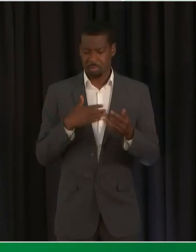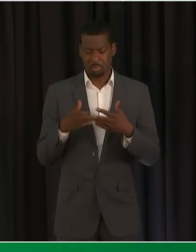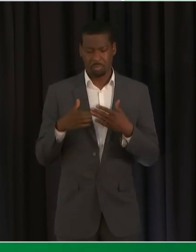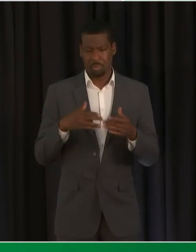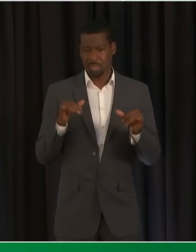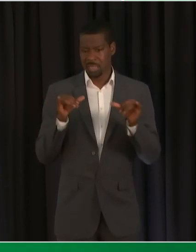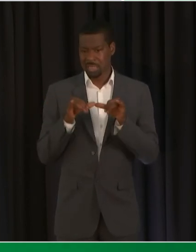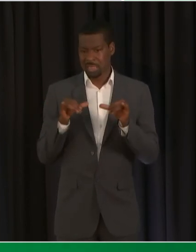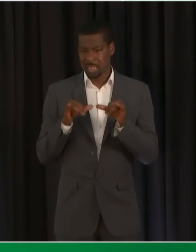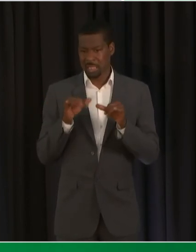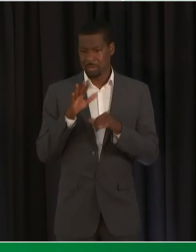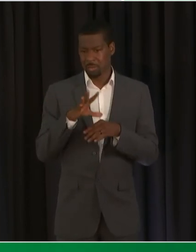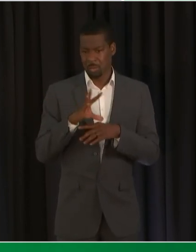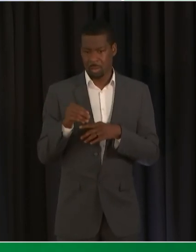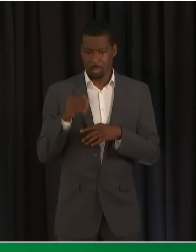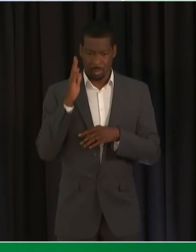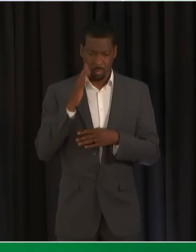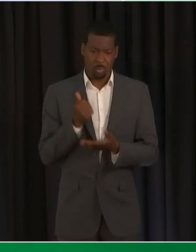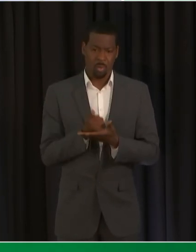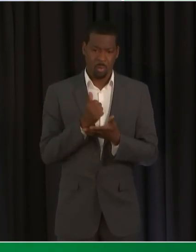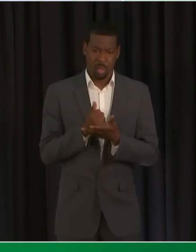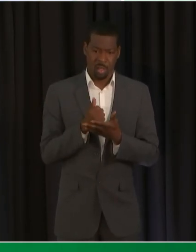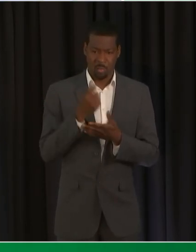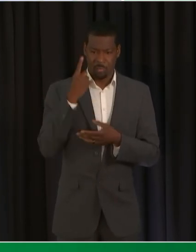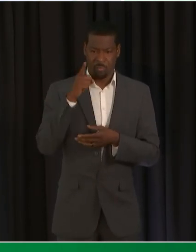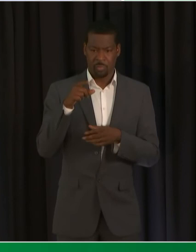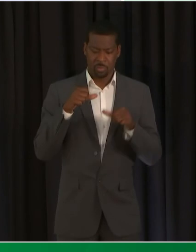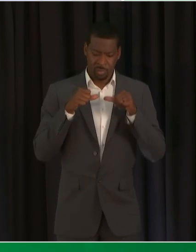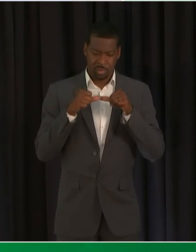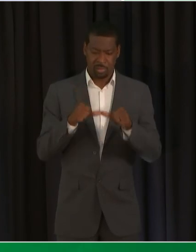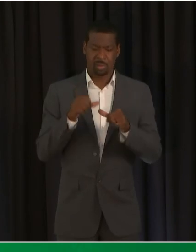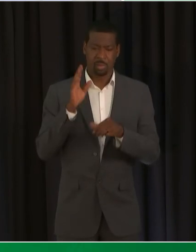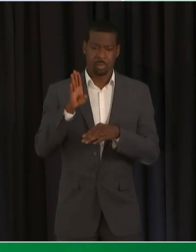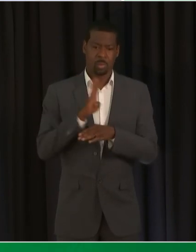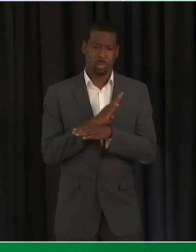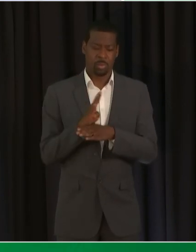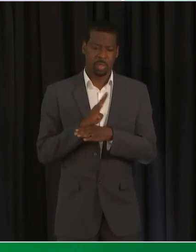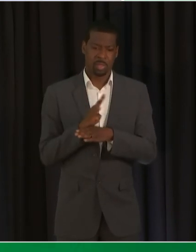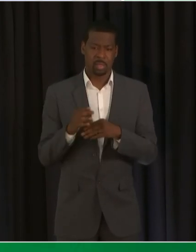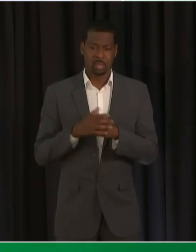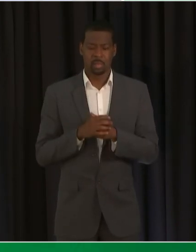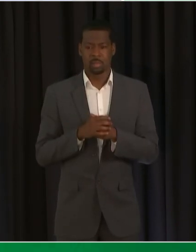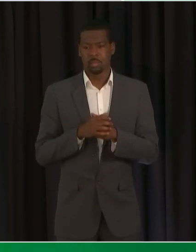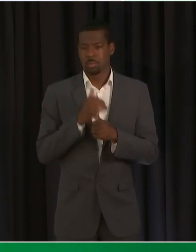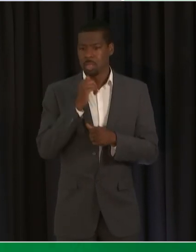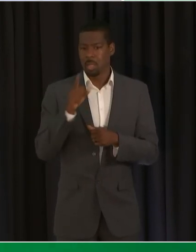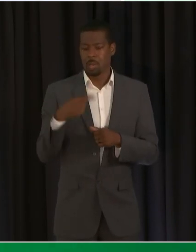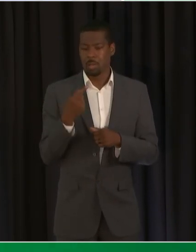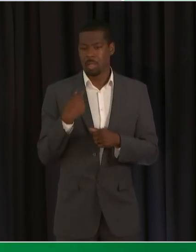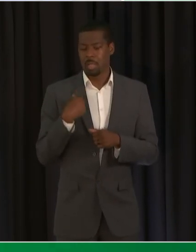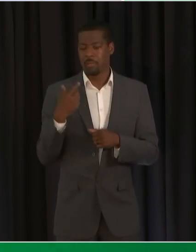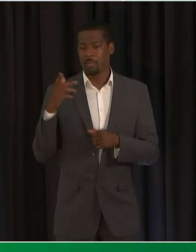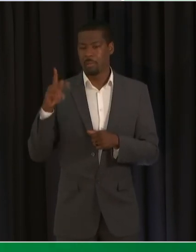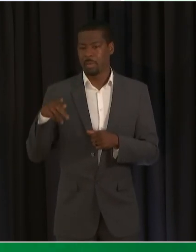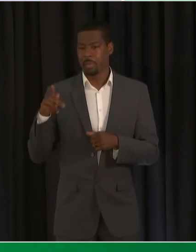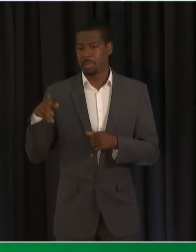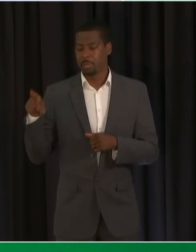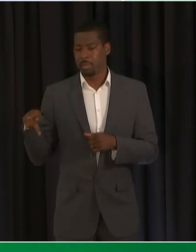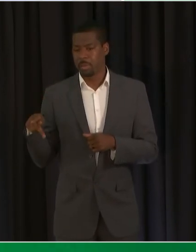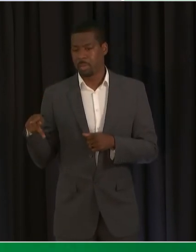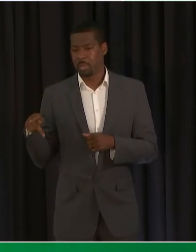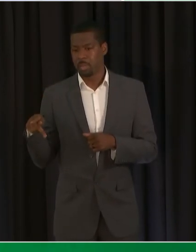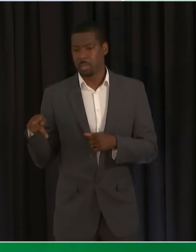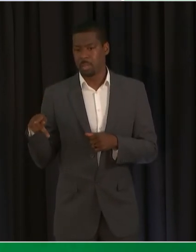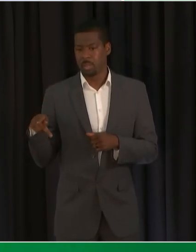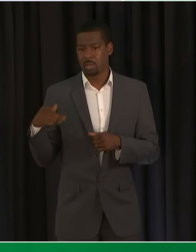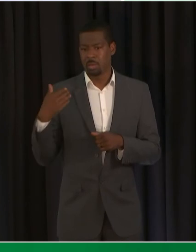of size, is a help for you to sustain your business. Now, you not only have PPP, then